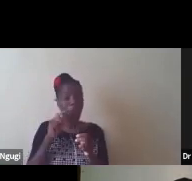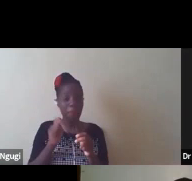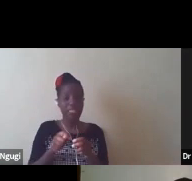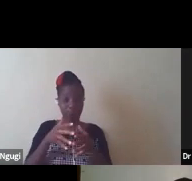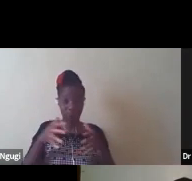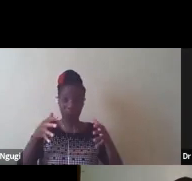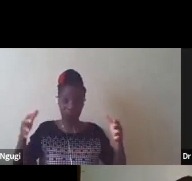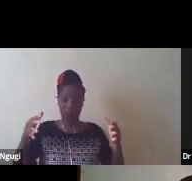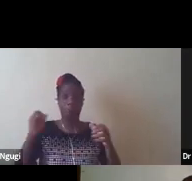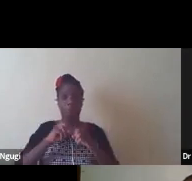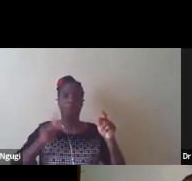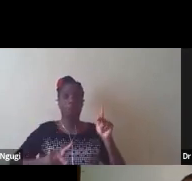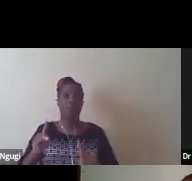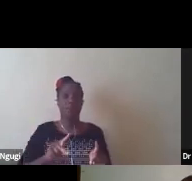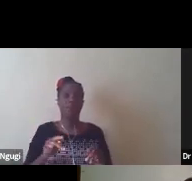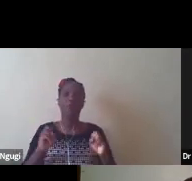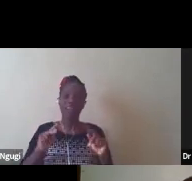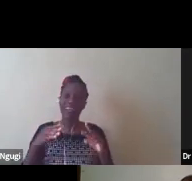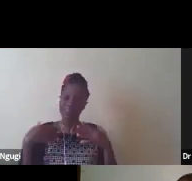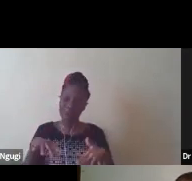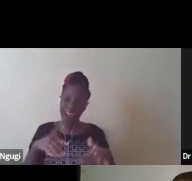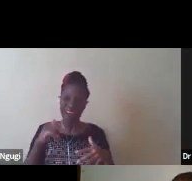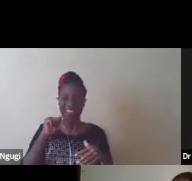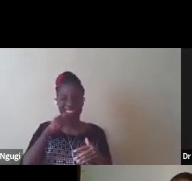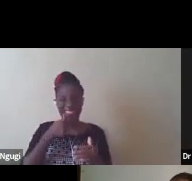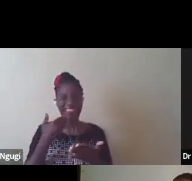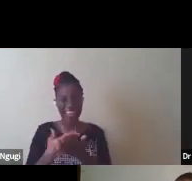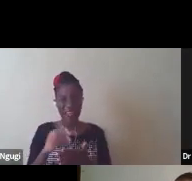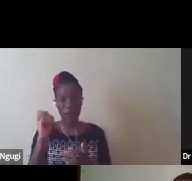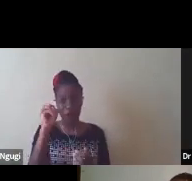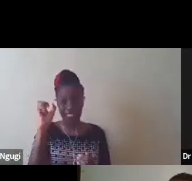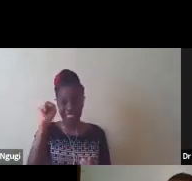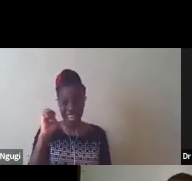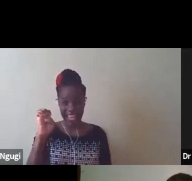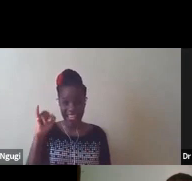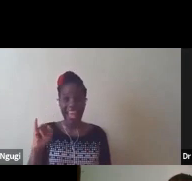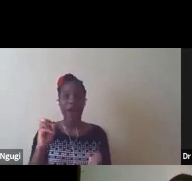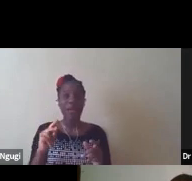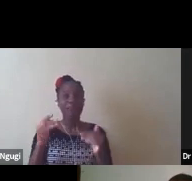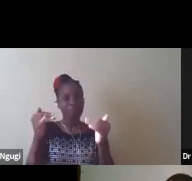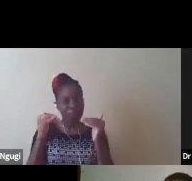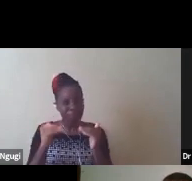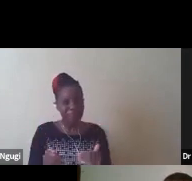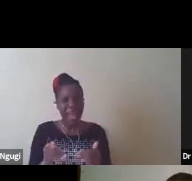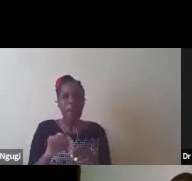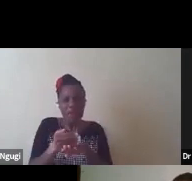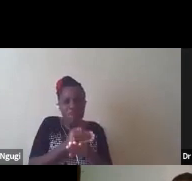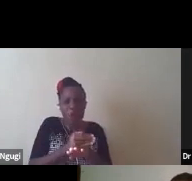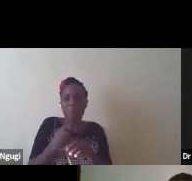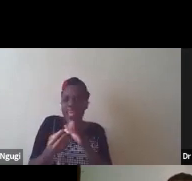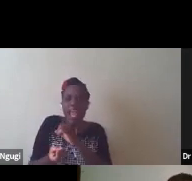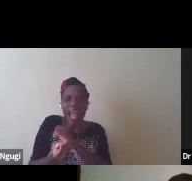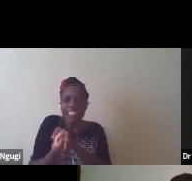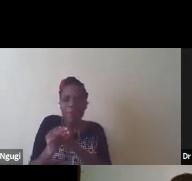appreciate. Fantastic. Thank you very much, Dr. Osei. Now, of course, I come to a man who I said is not a stranger to us here, and of